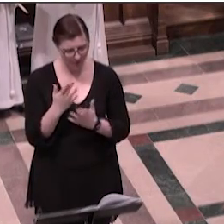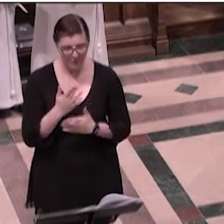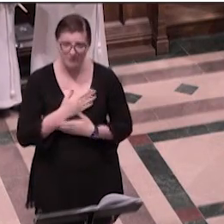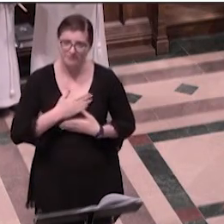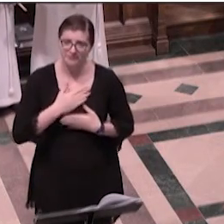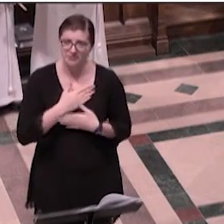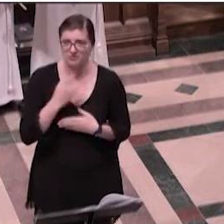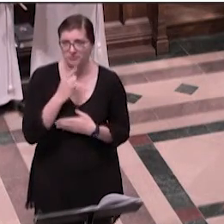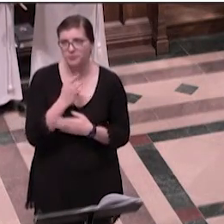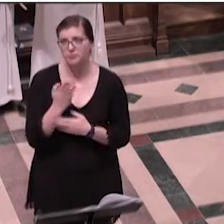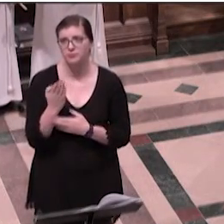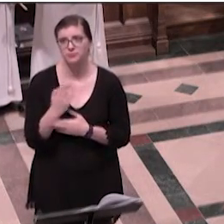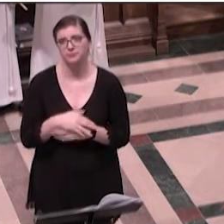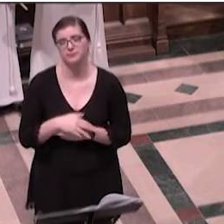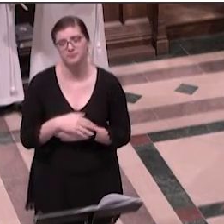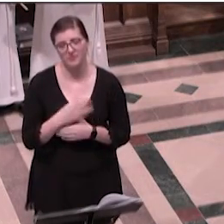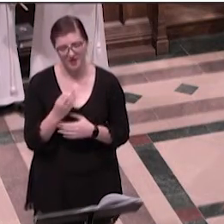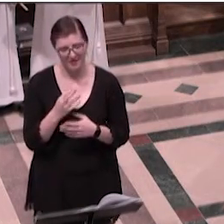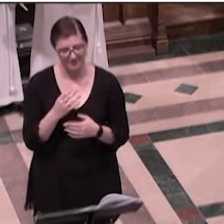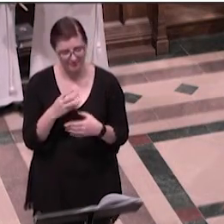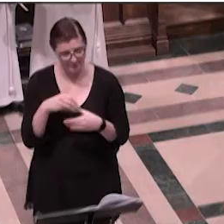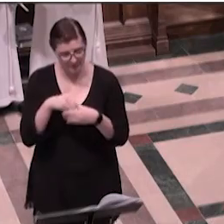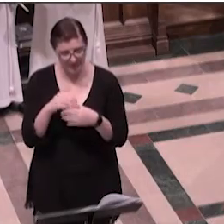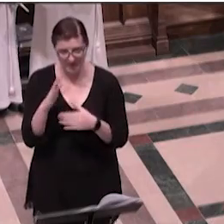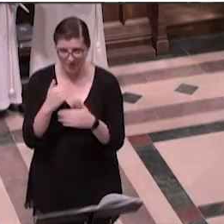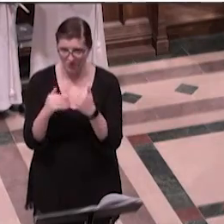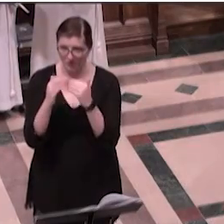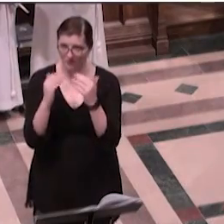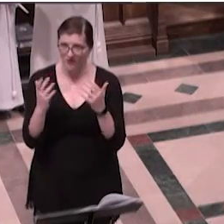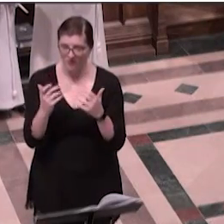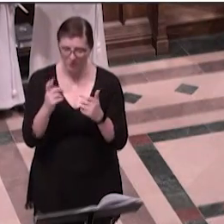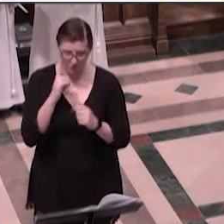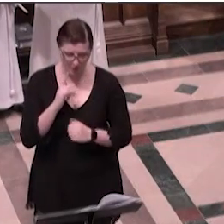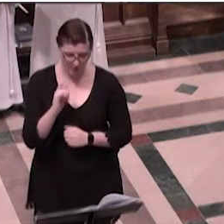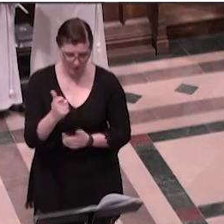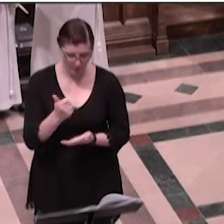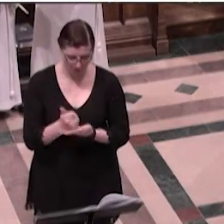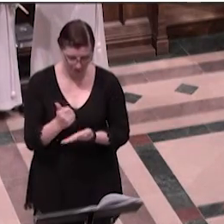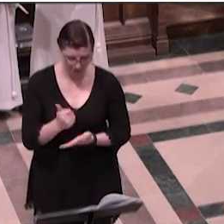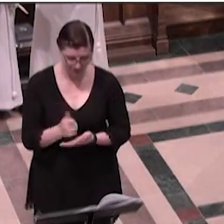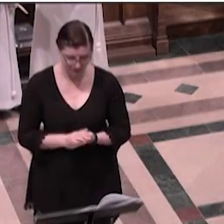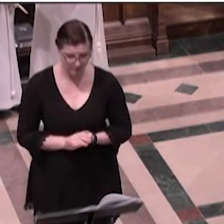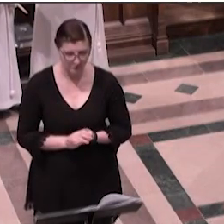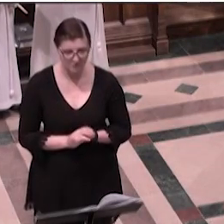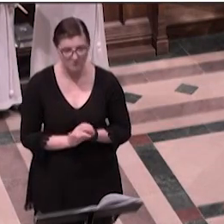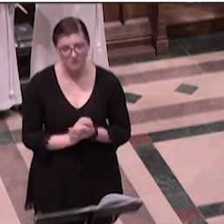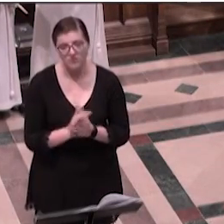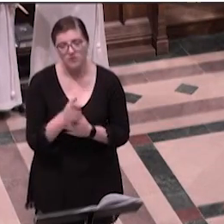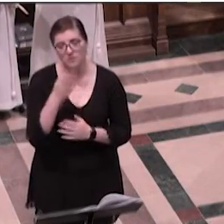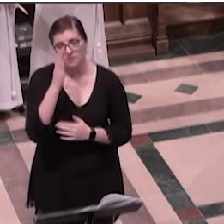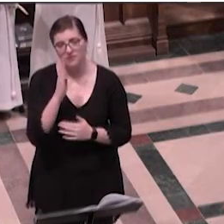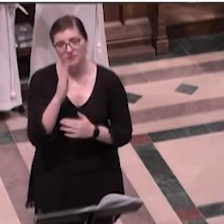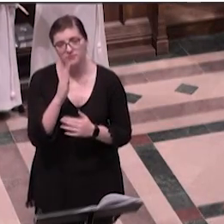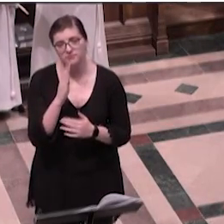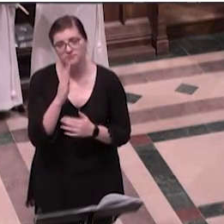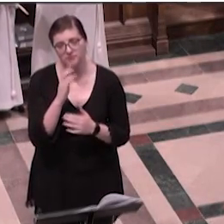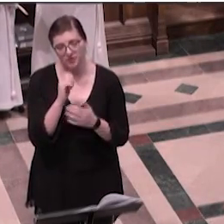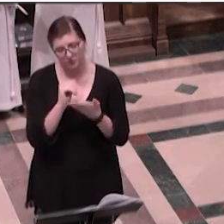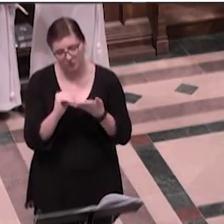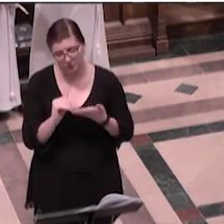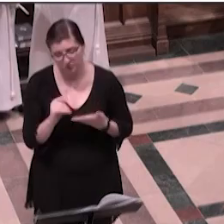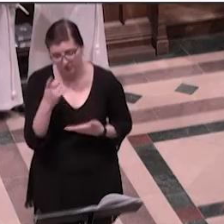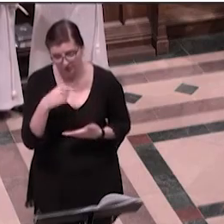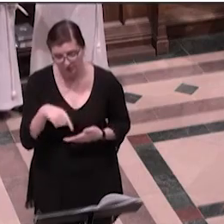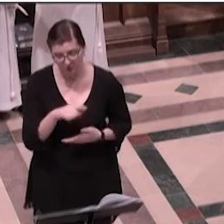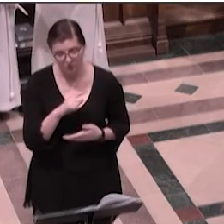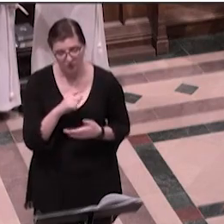and dwell in your house forever. Amen. Almighty God, have mercy on you, forgive you all your sins through